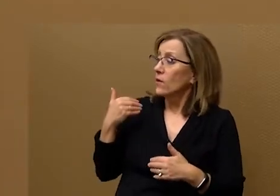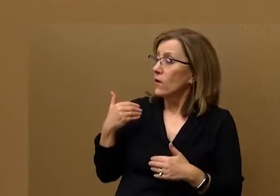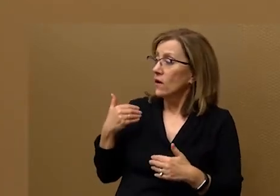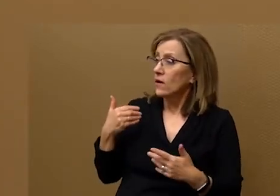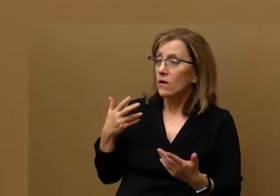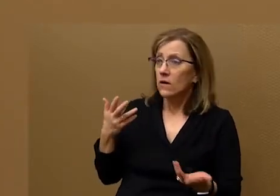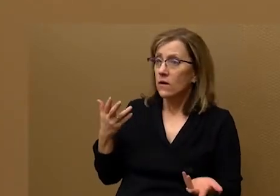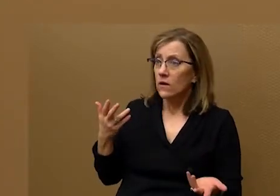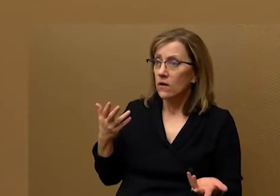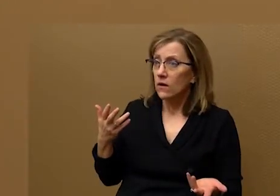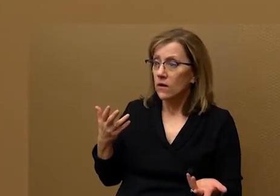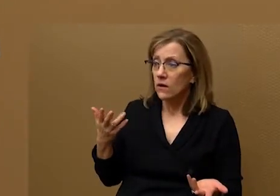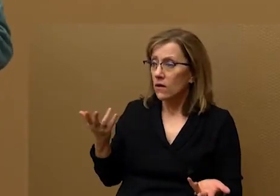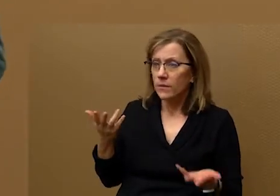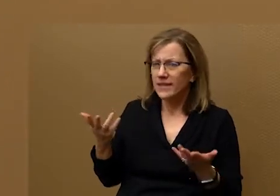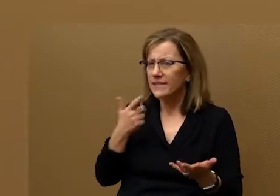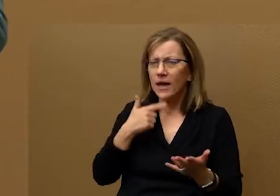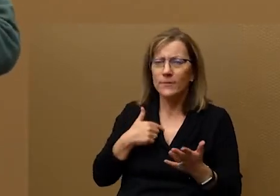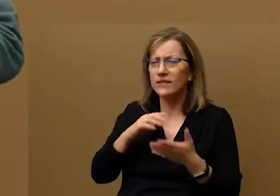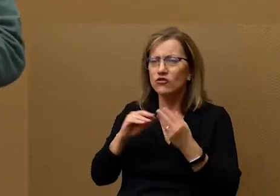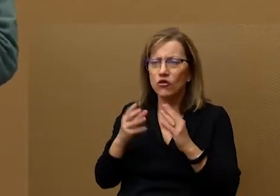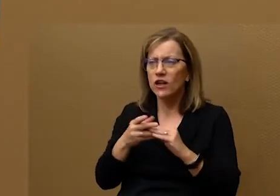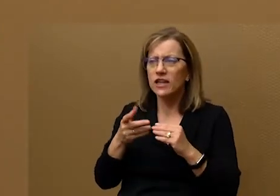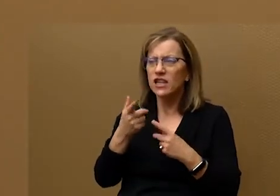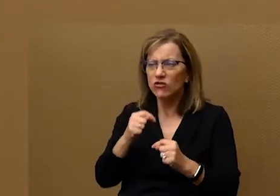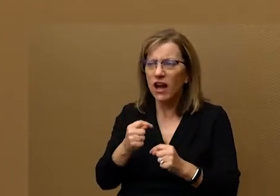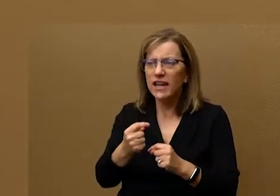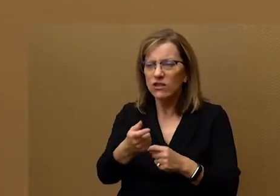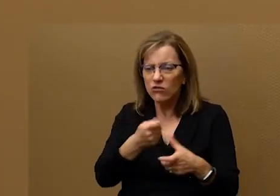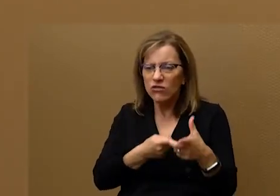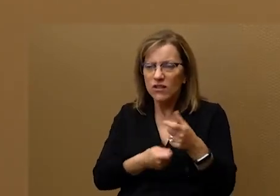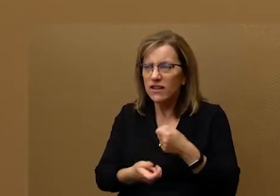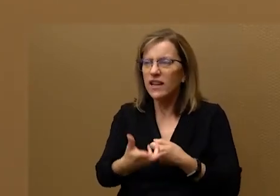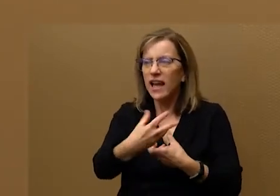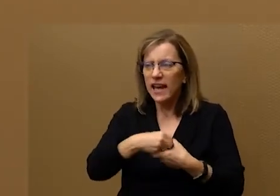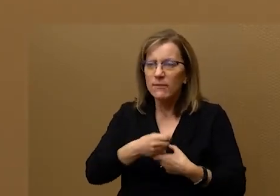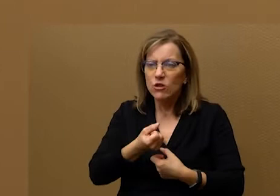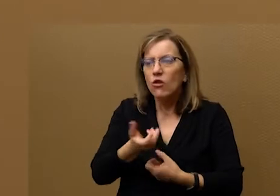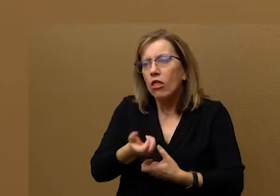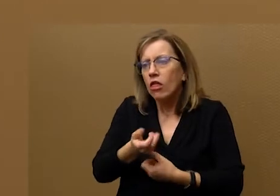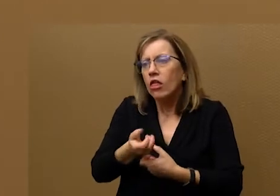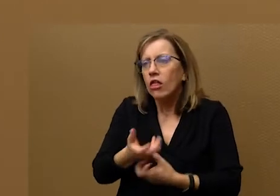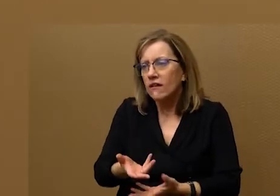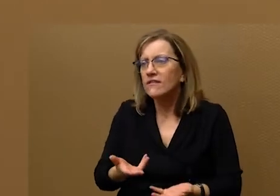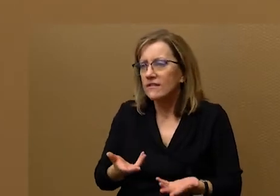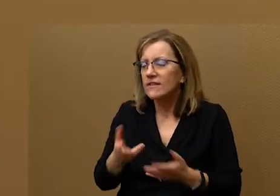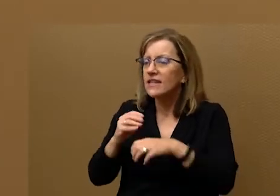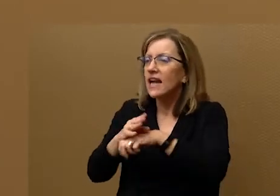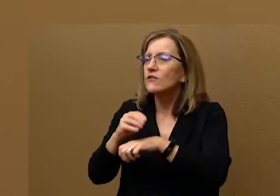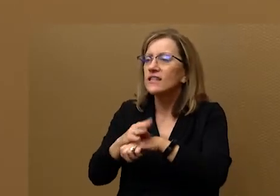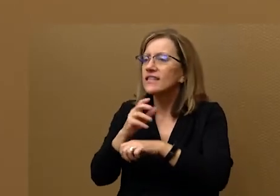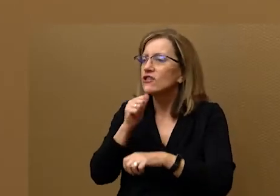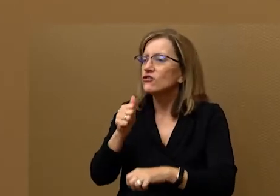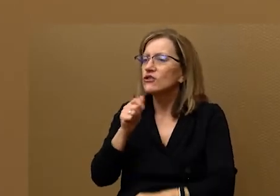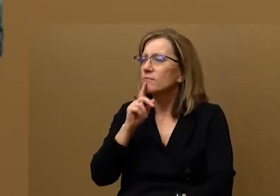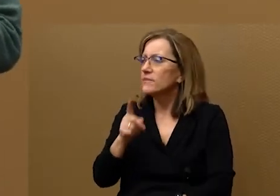yesterday, so tell me the story and try to get it. But I want to get there, because counseling shouldn't be